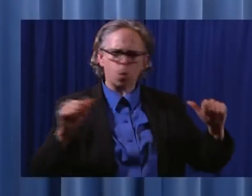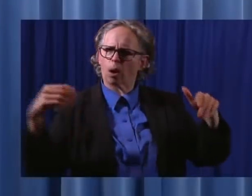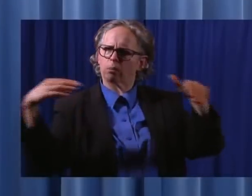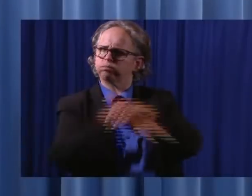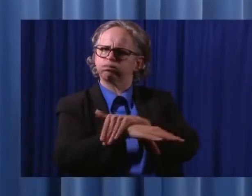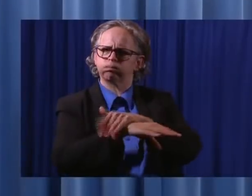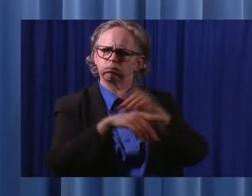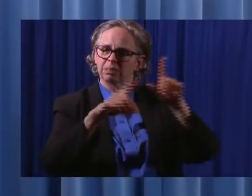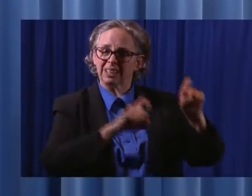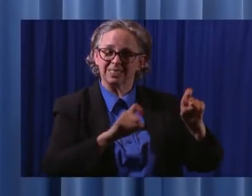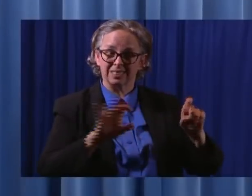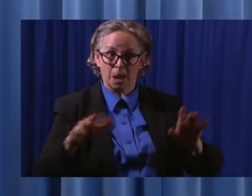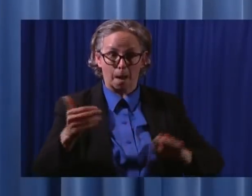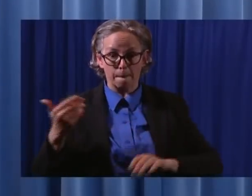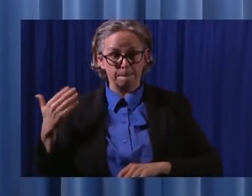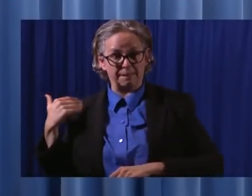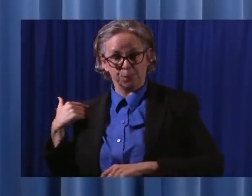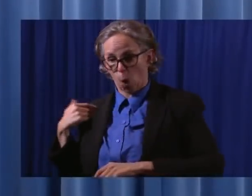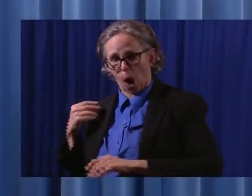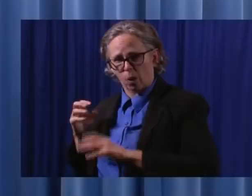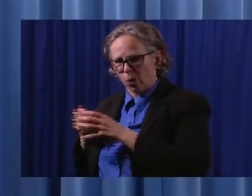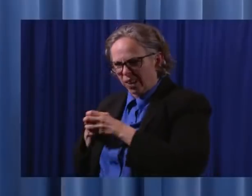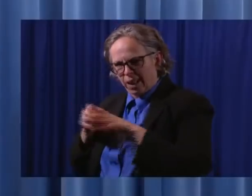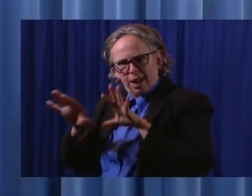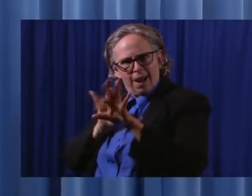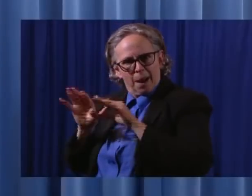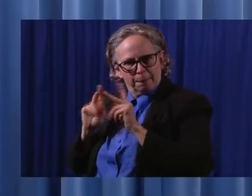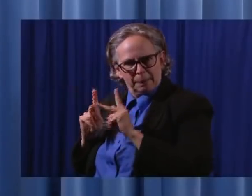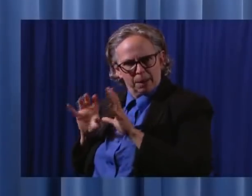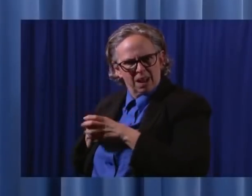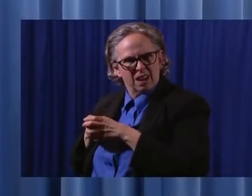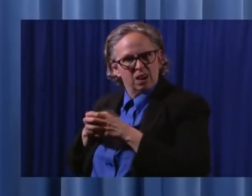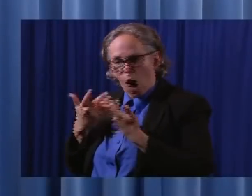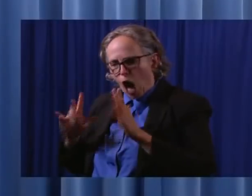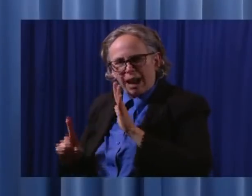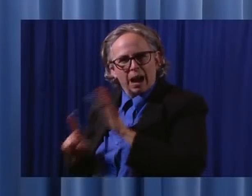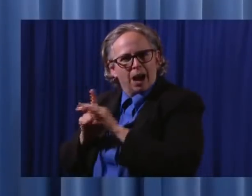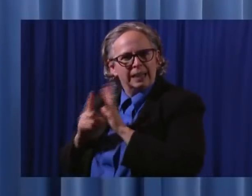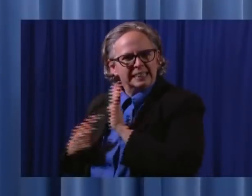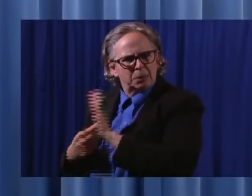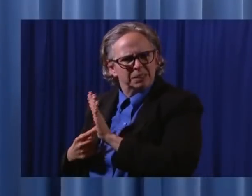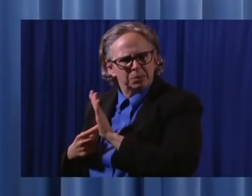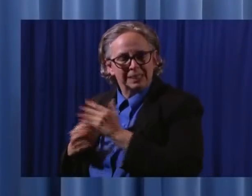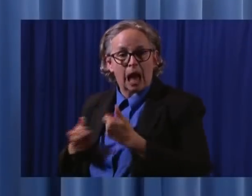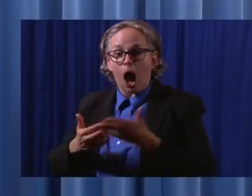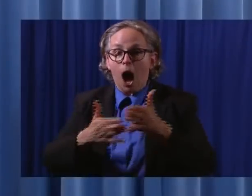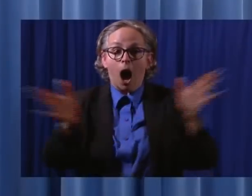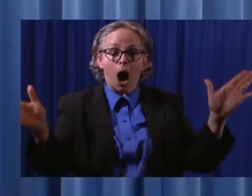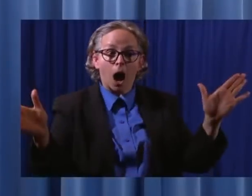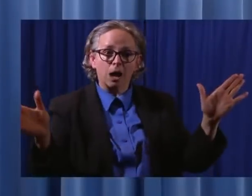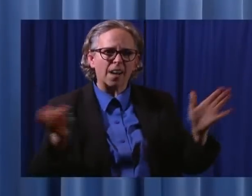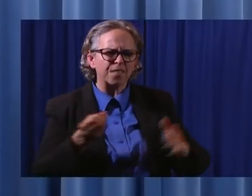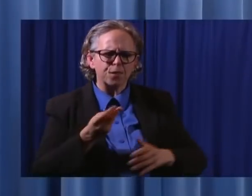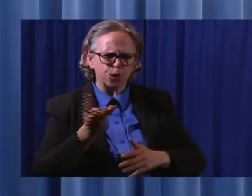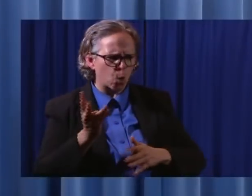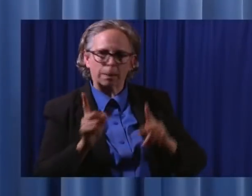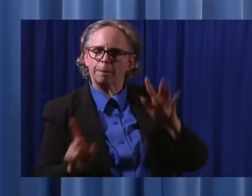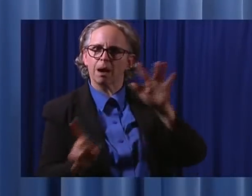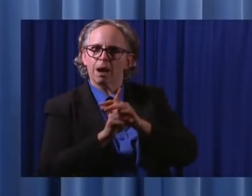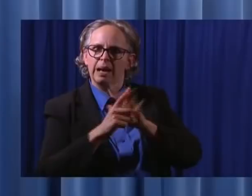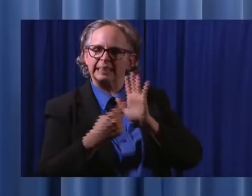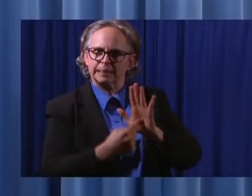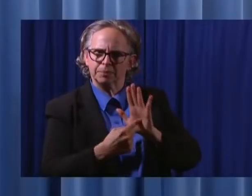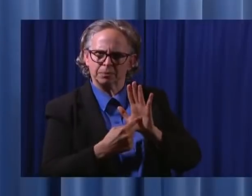have symptoms to a group of people who maybe some have symptoms, one would assume if everything is staying